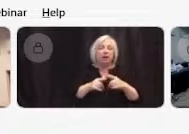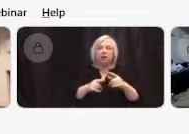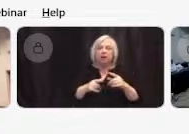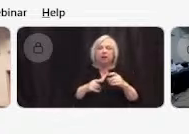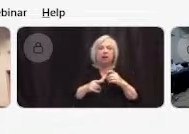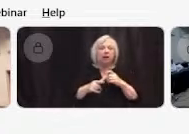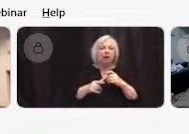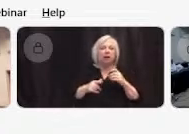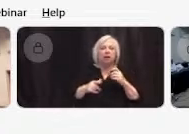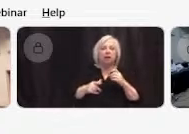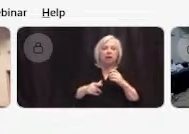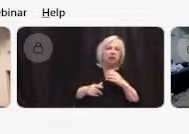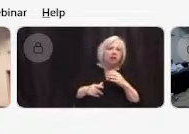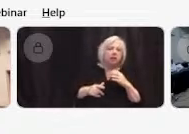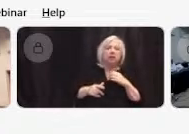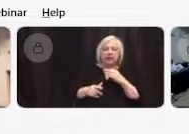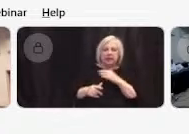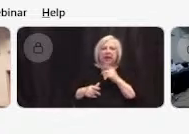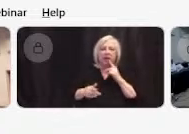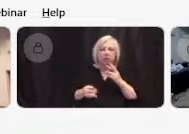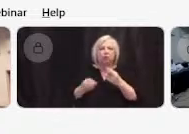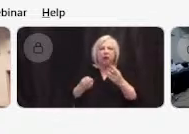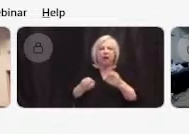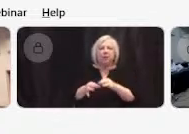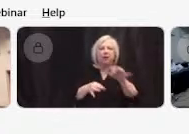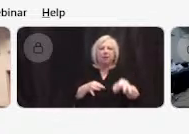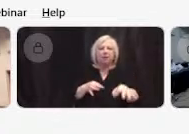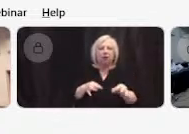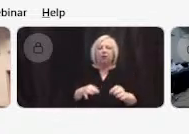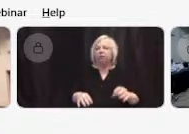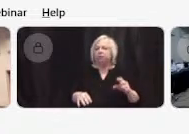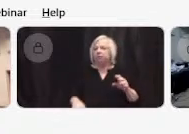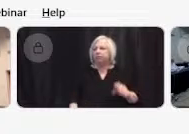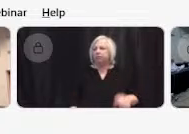Staff will recommend deferral to the May agenda. Yeah, all right.